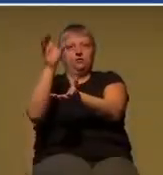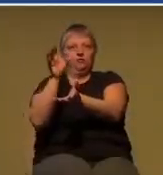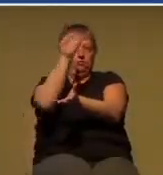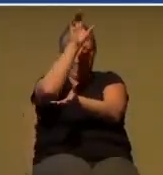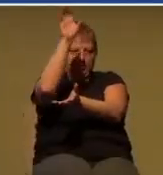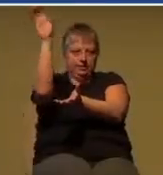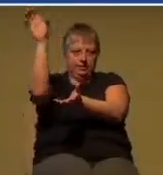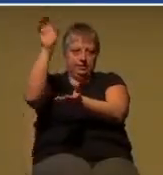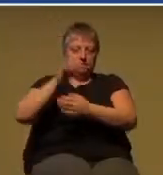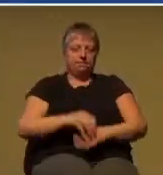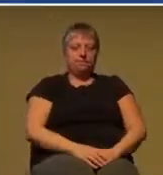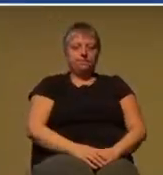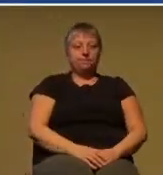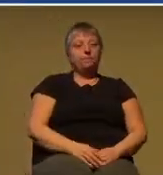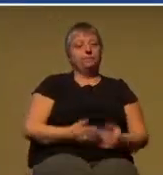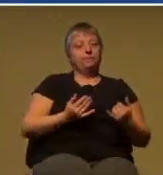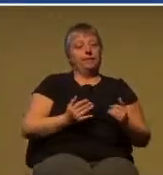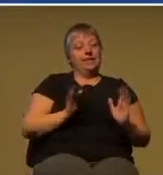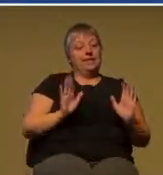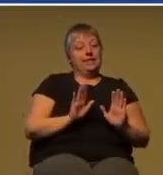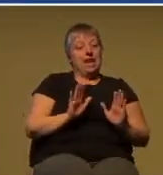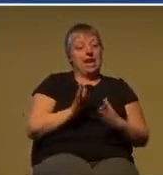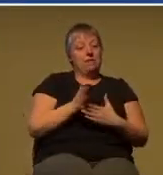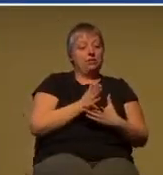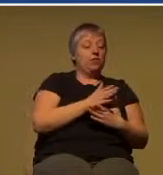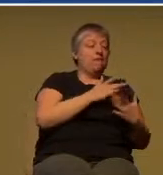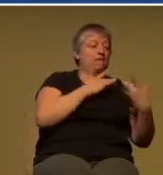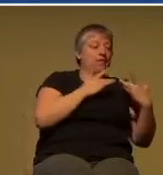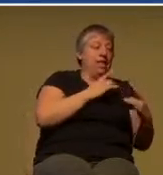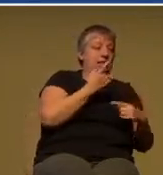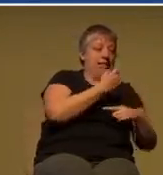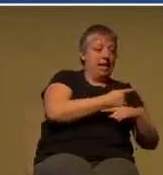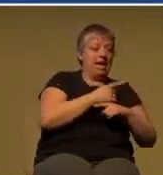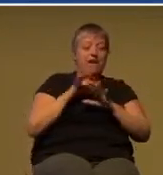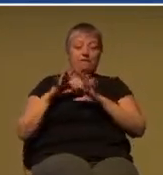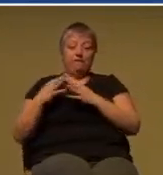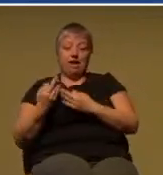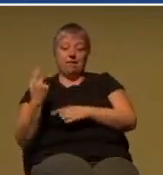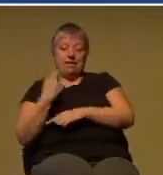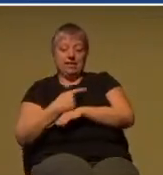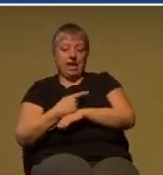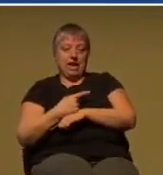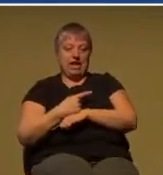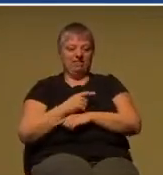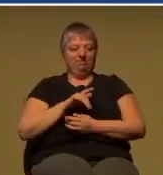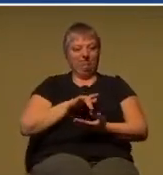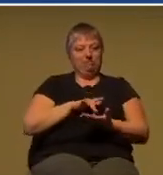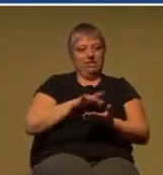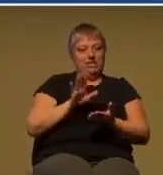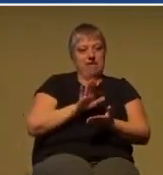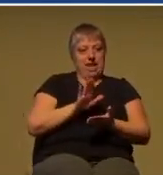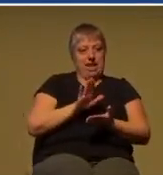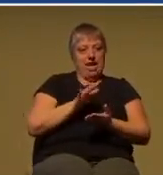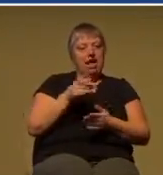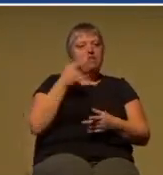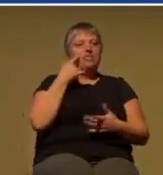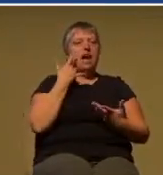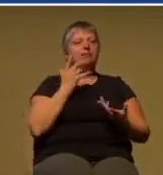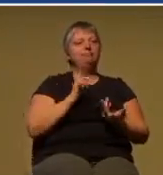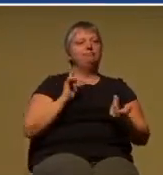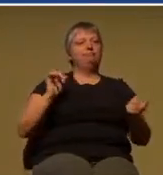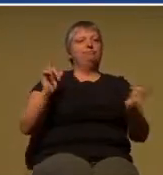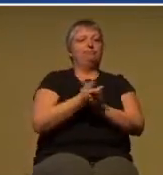This being the Sunday between Valentine's Day and Family Day, we thought we'd shake things up a little